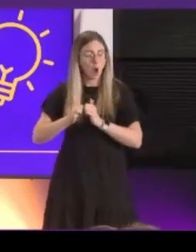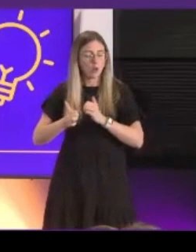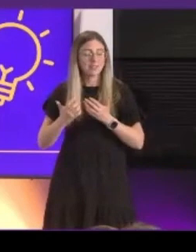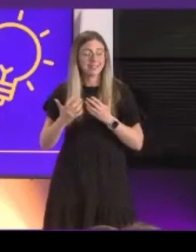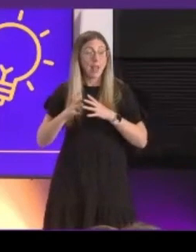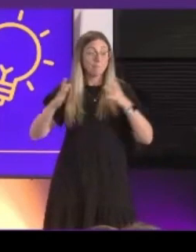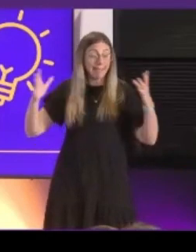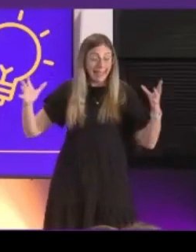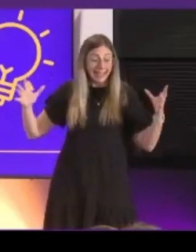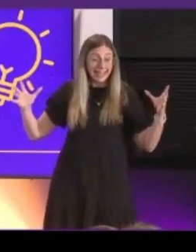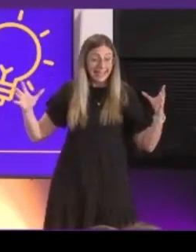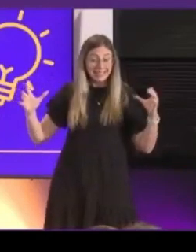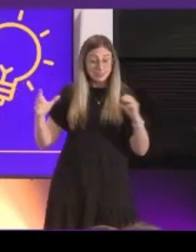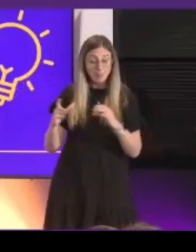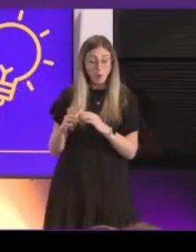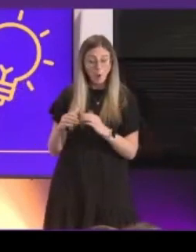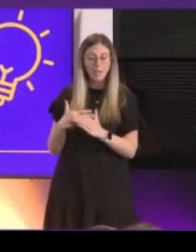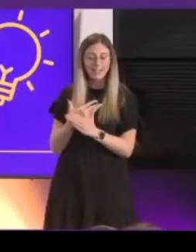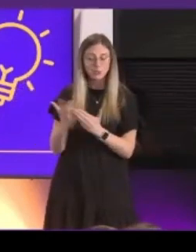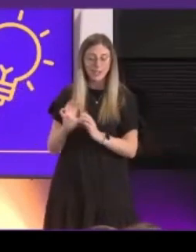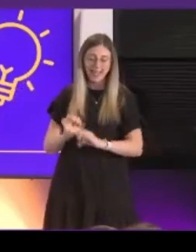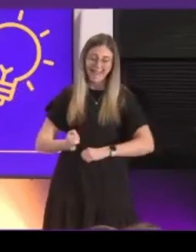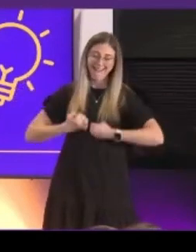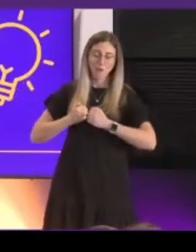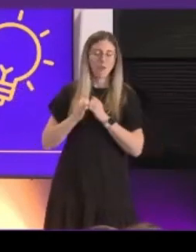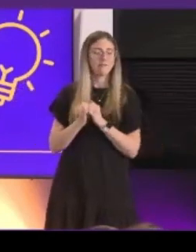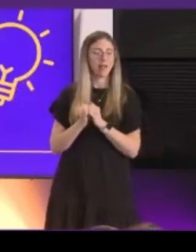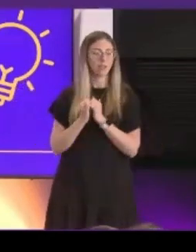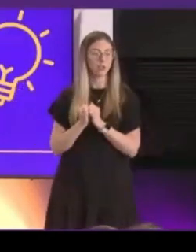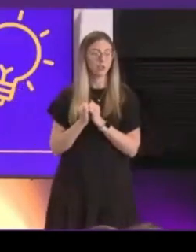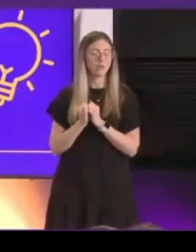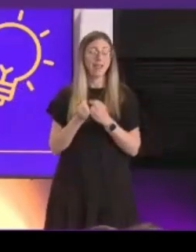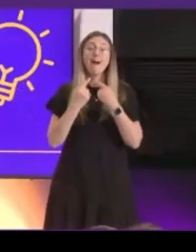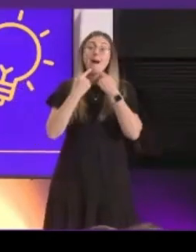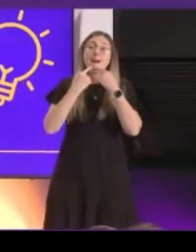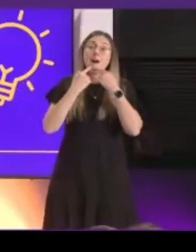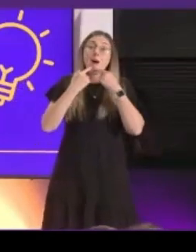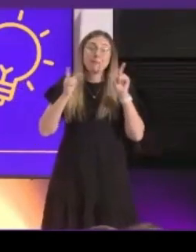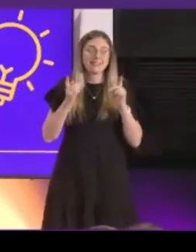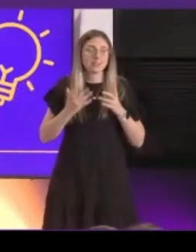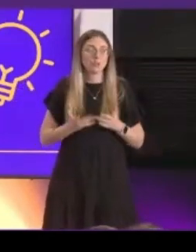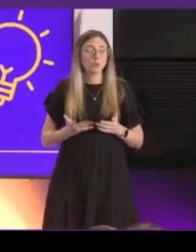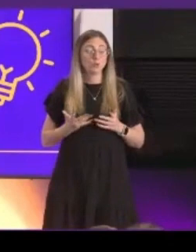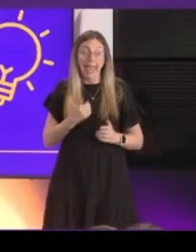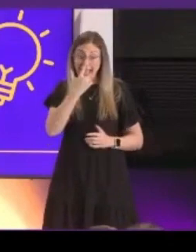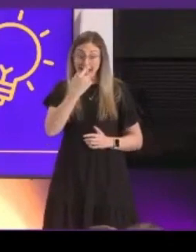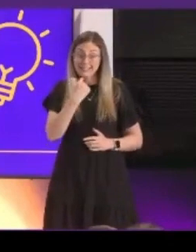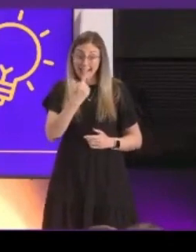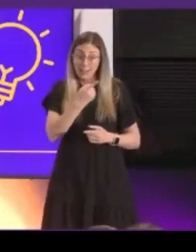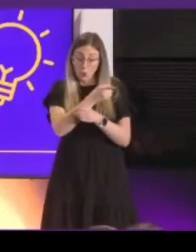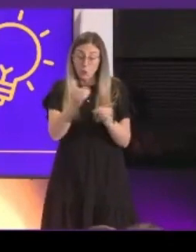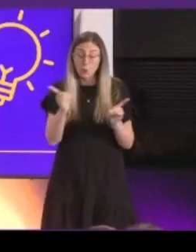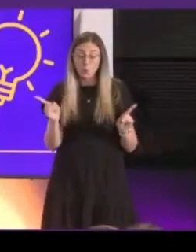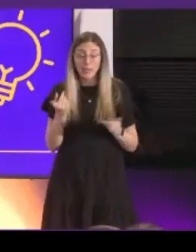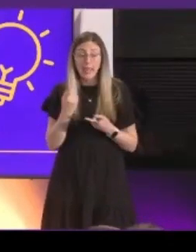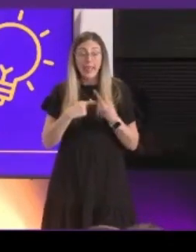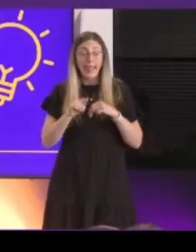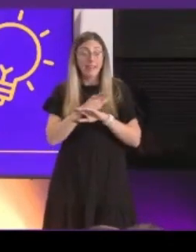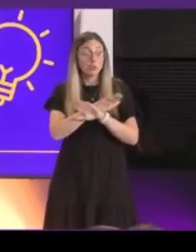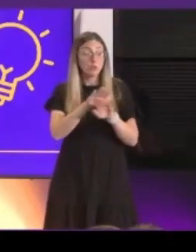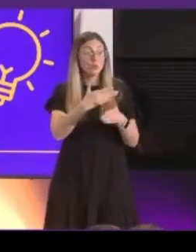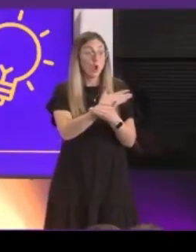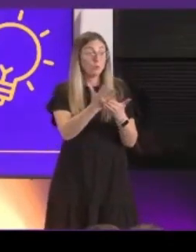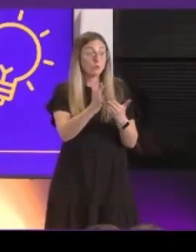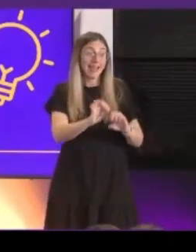or small, share our values. And our message today, and I will say this, and I can say this, if you don't share